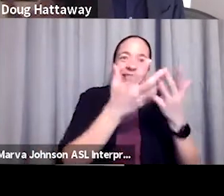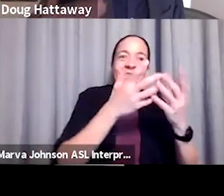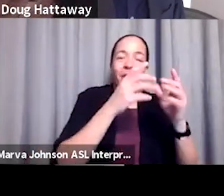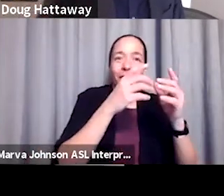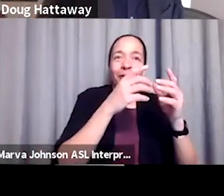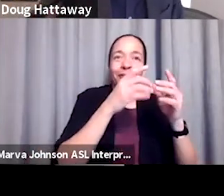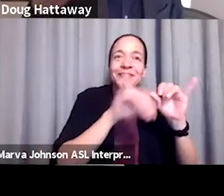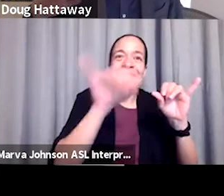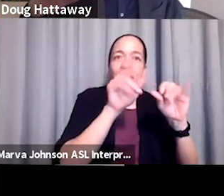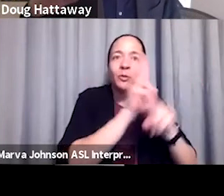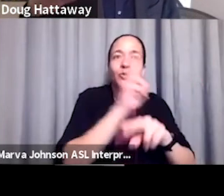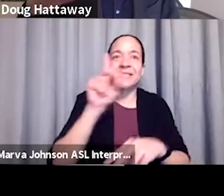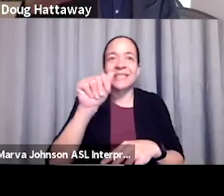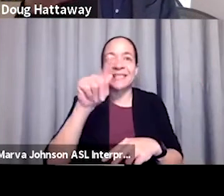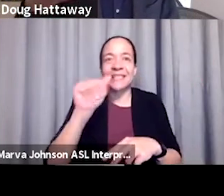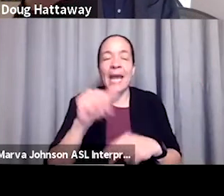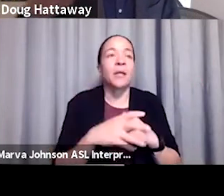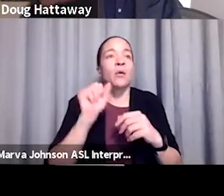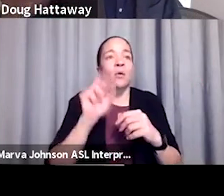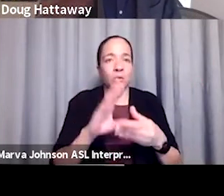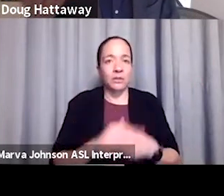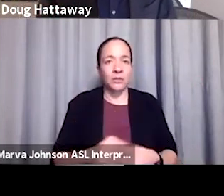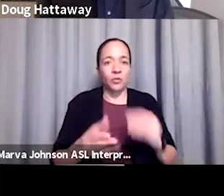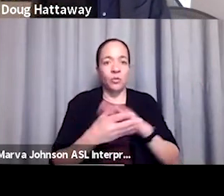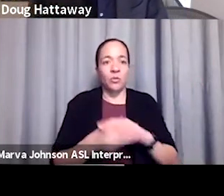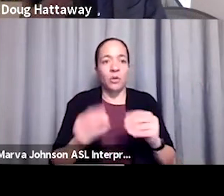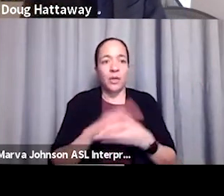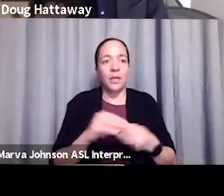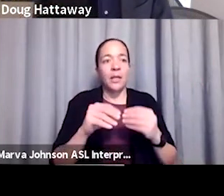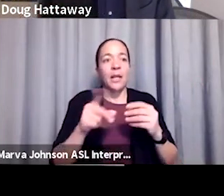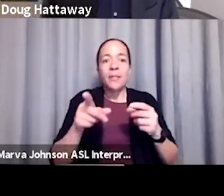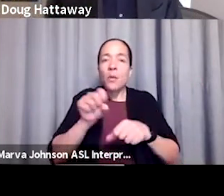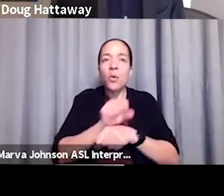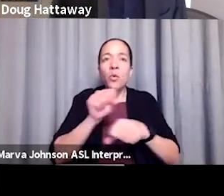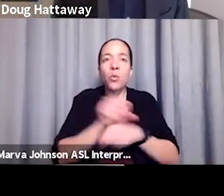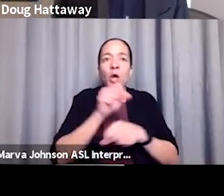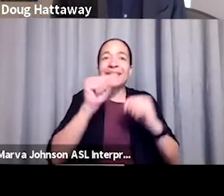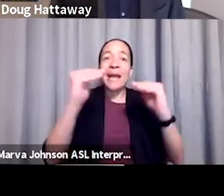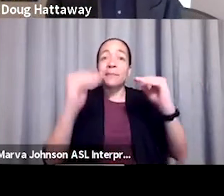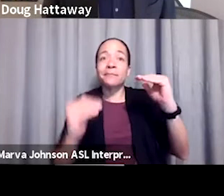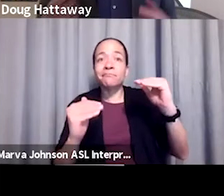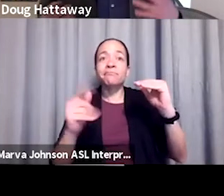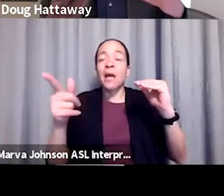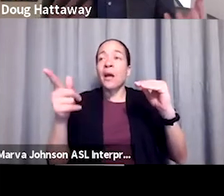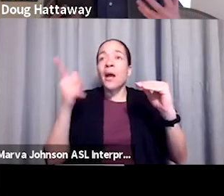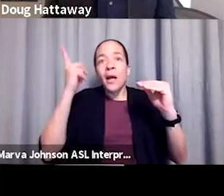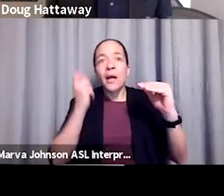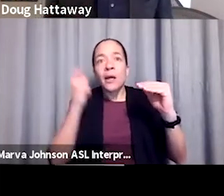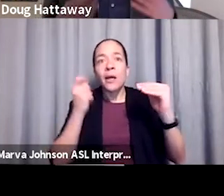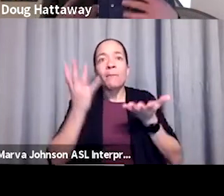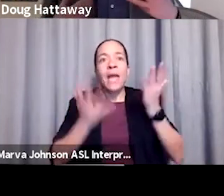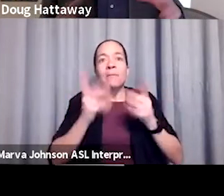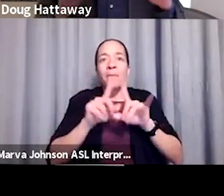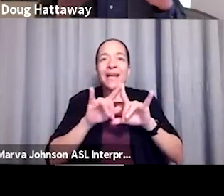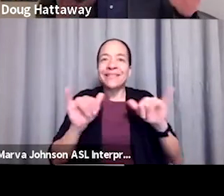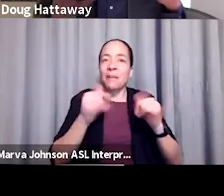working in many ways to, even though they're under the poverty level, and get help from anti-poverty programs. So that is a matter